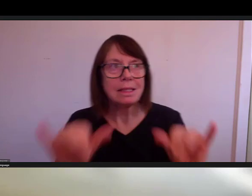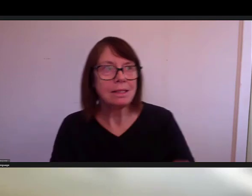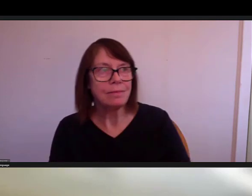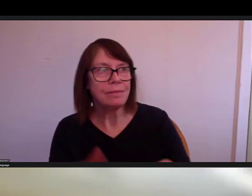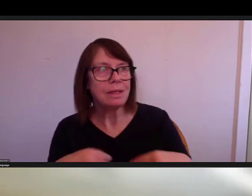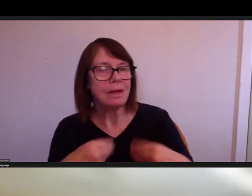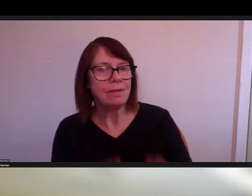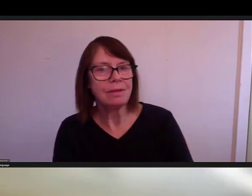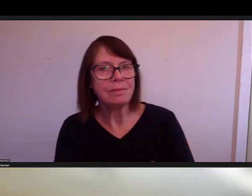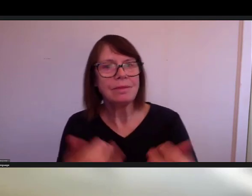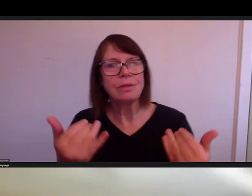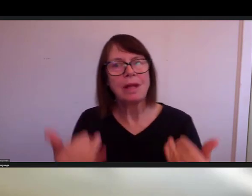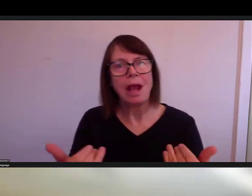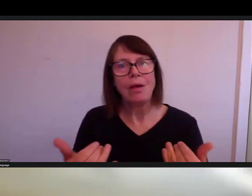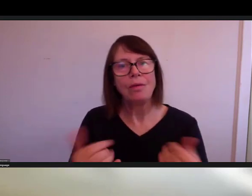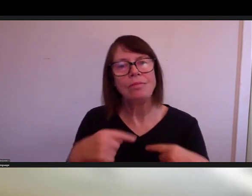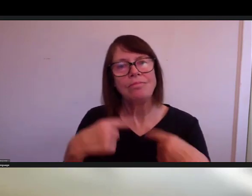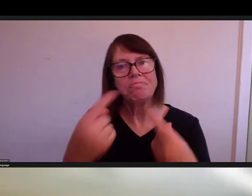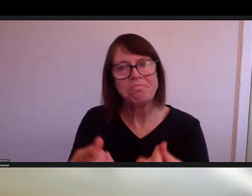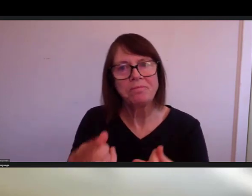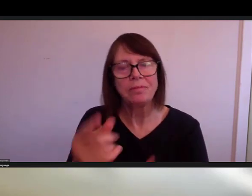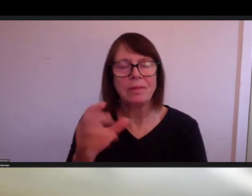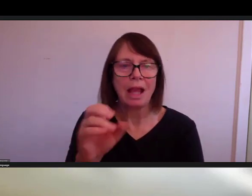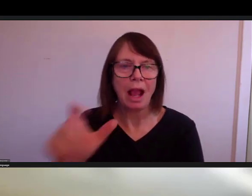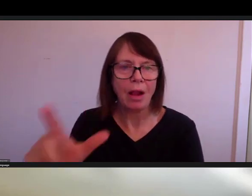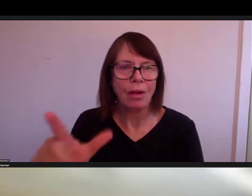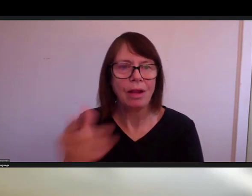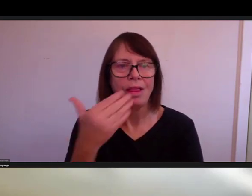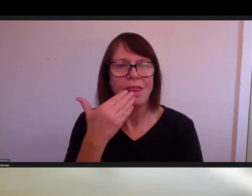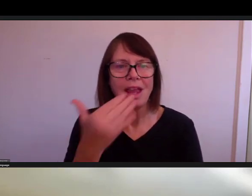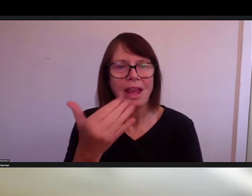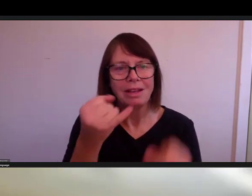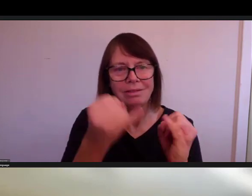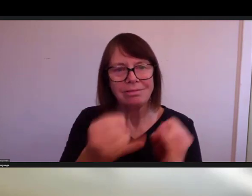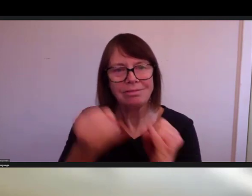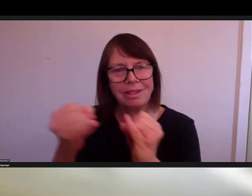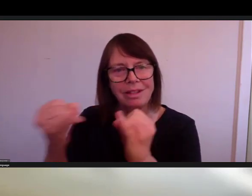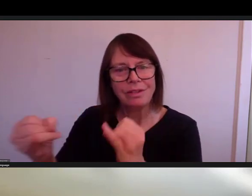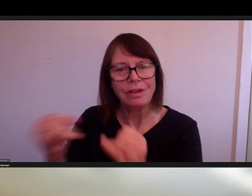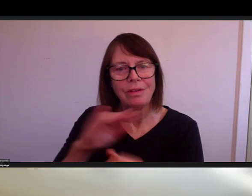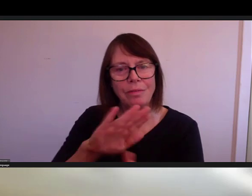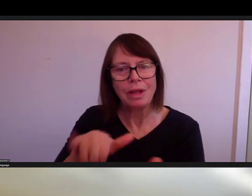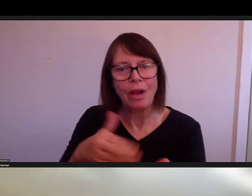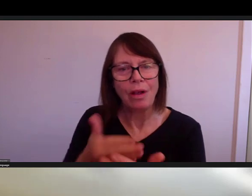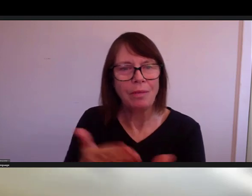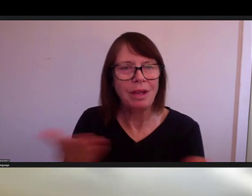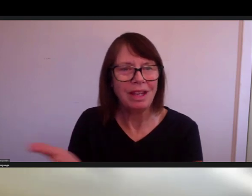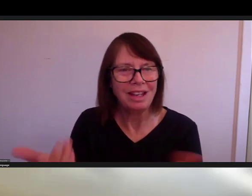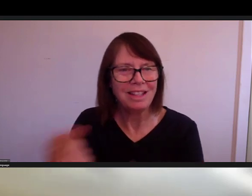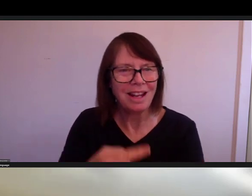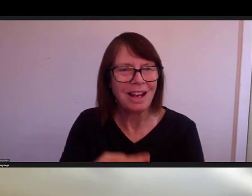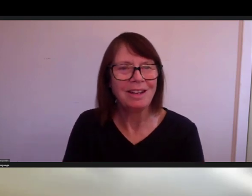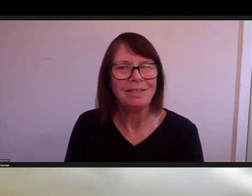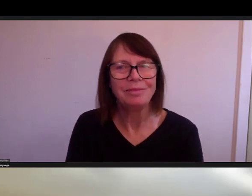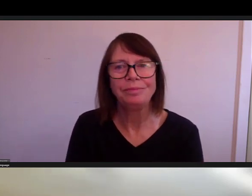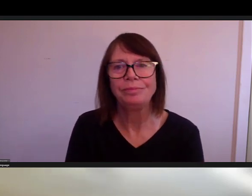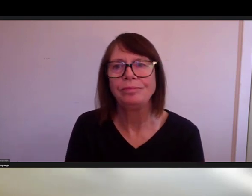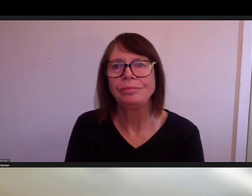with that, I will hand it to you, Carol, and thank each and every one of you for being here today. Marcy.